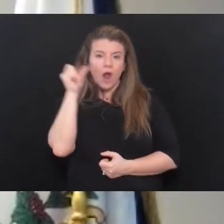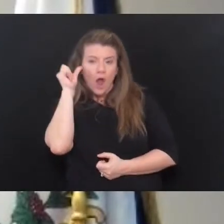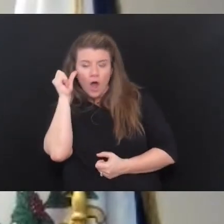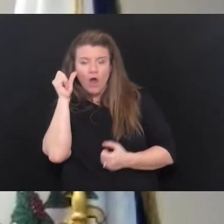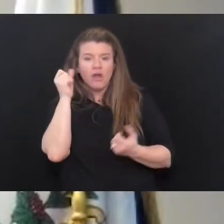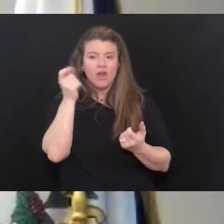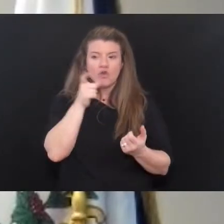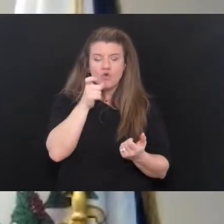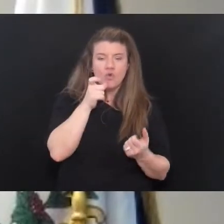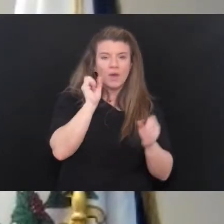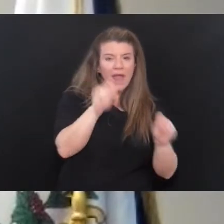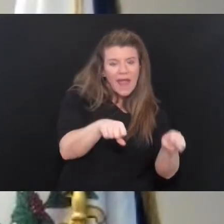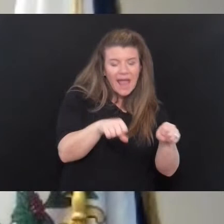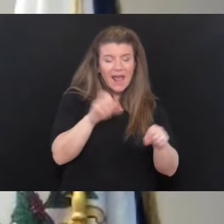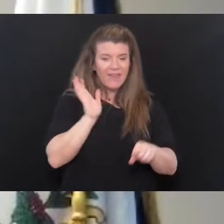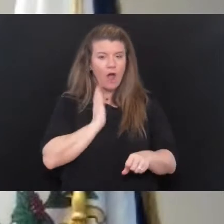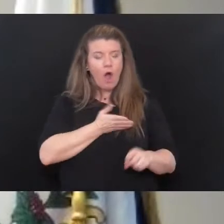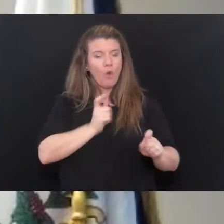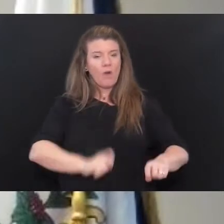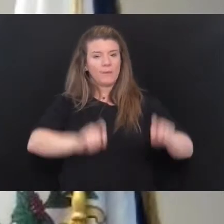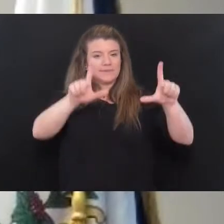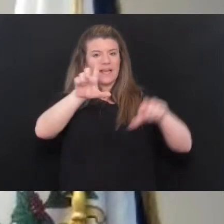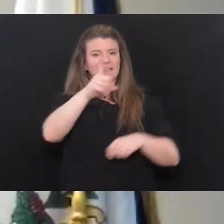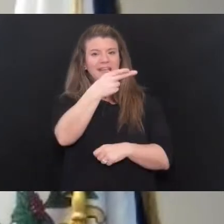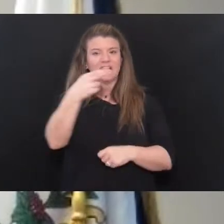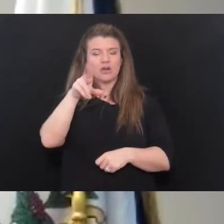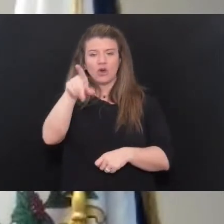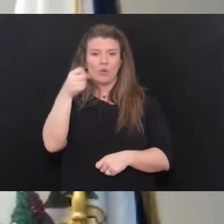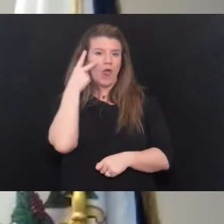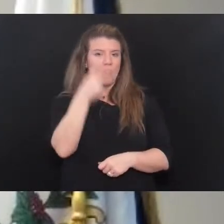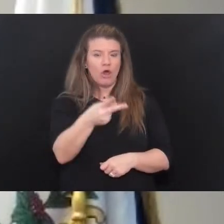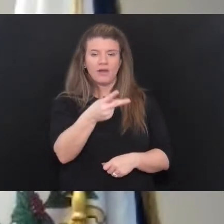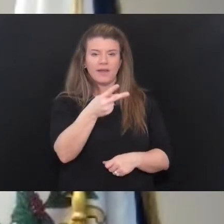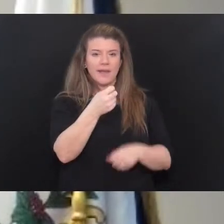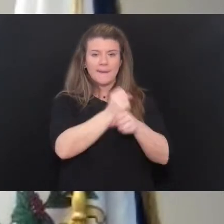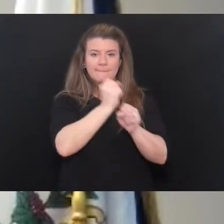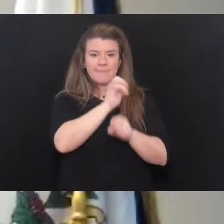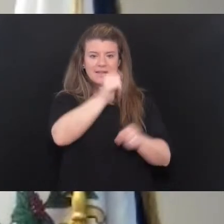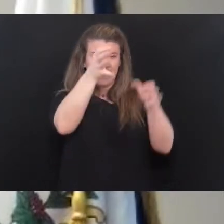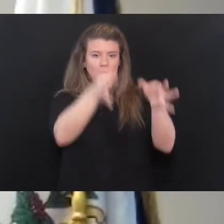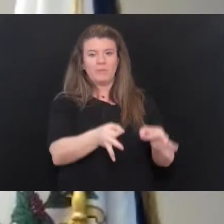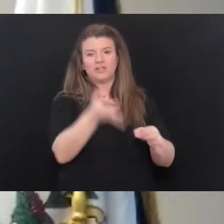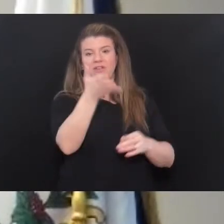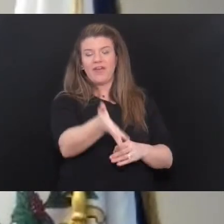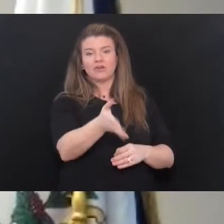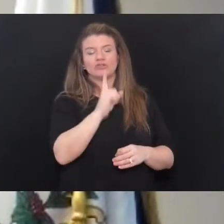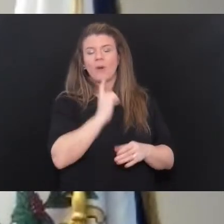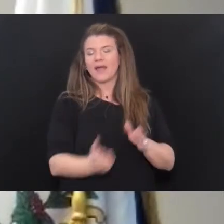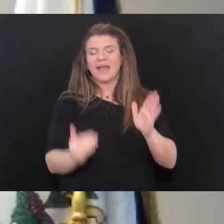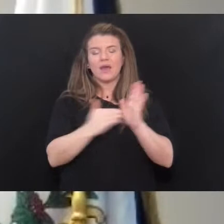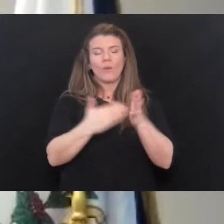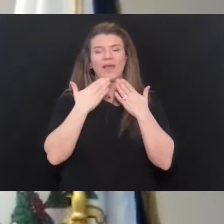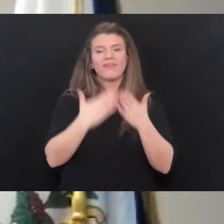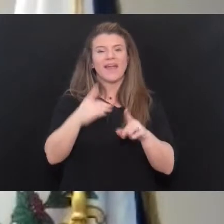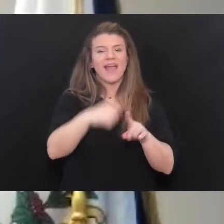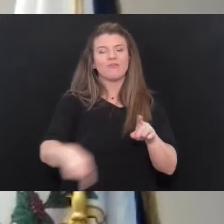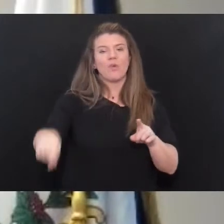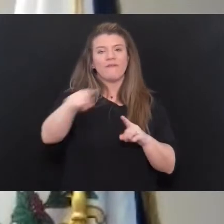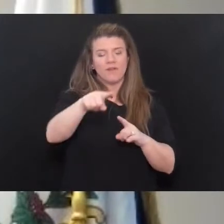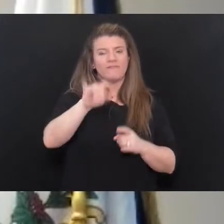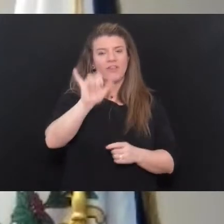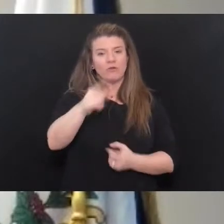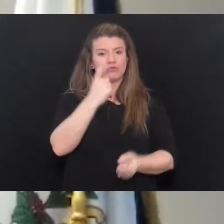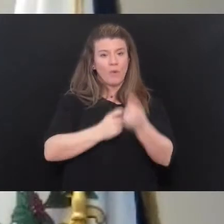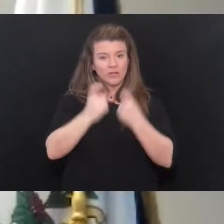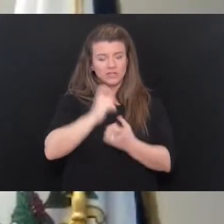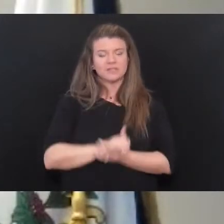is on the DHHR website that folks can look at and make that determination. So again, we thank everyone for their patience. I also want to